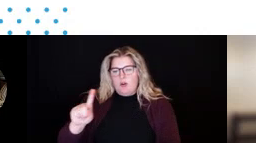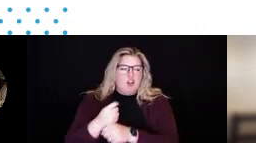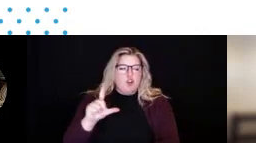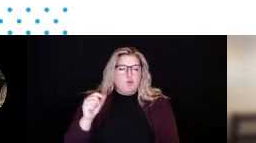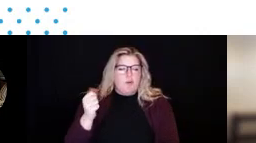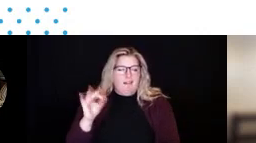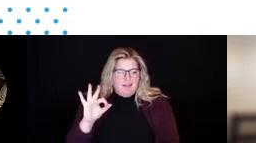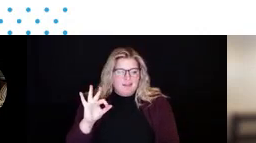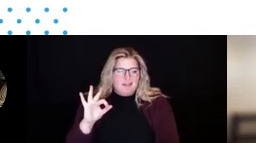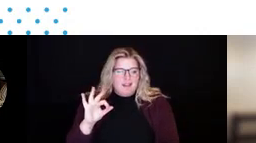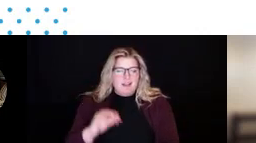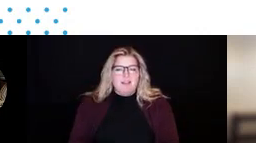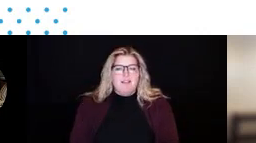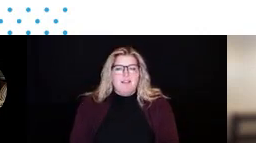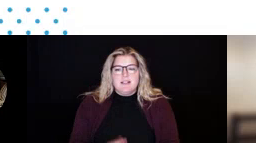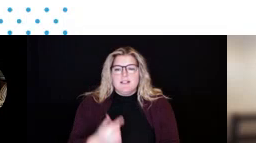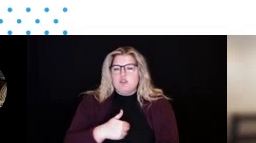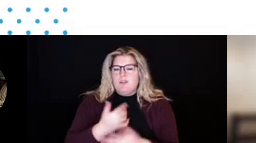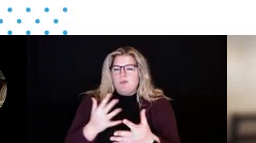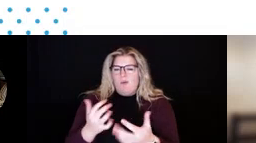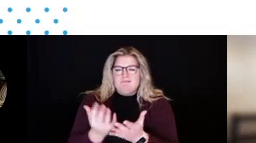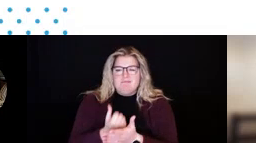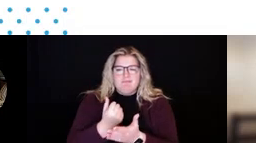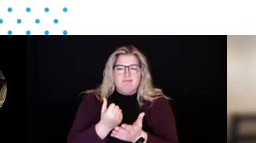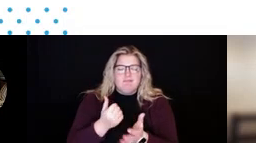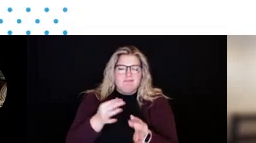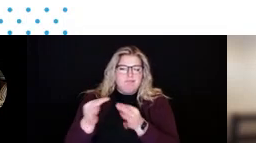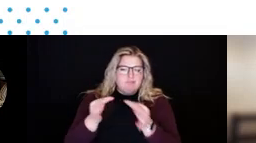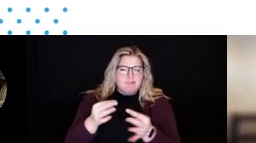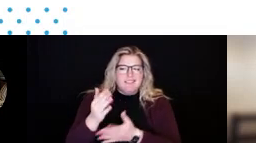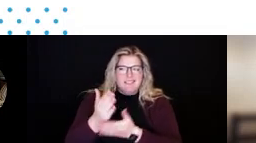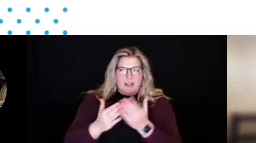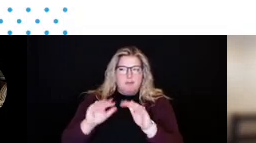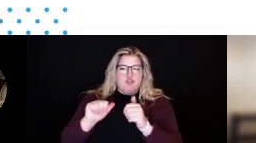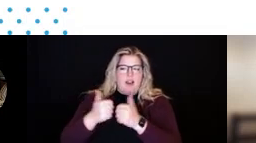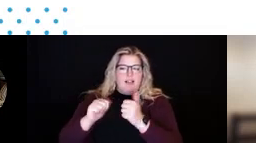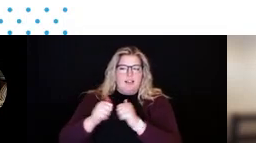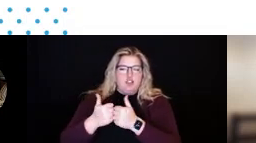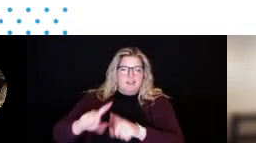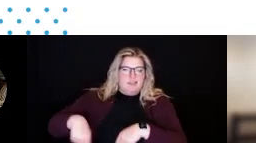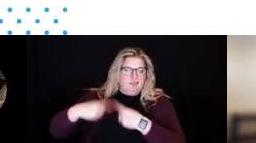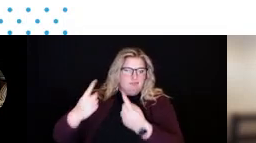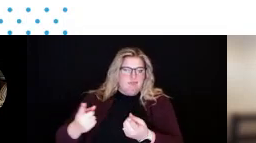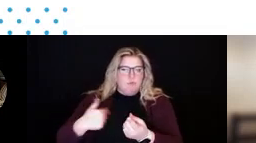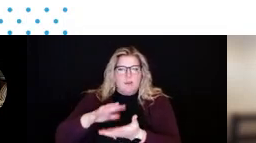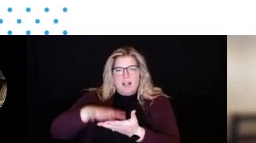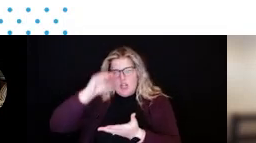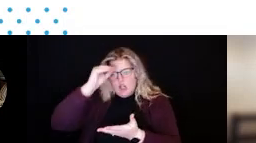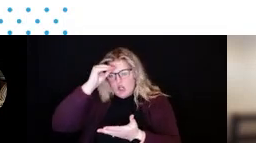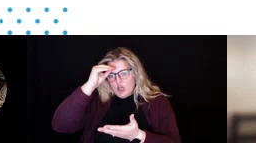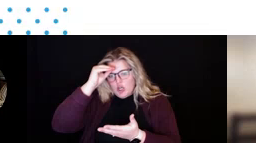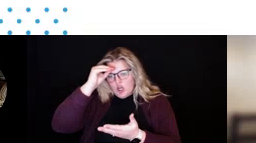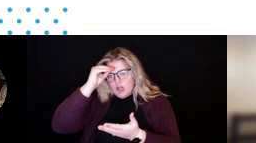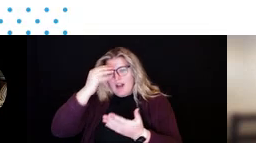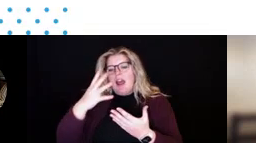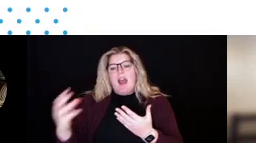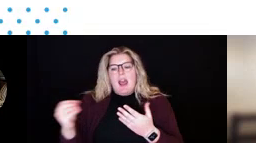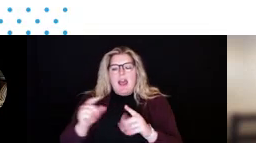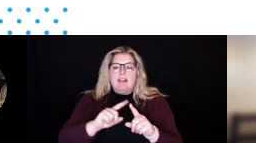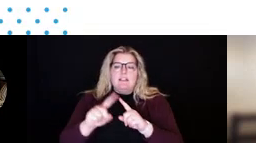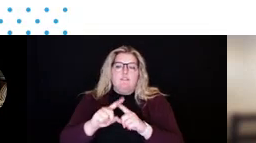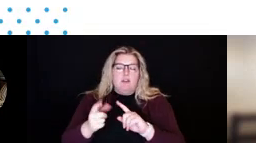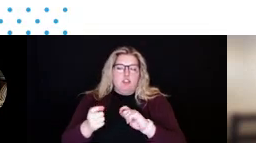So we wanted to talk to you today a little bit about the challenges that we encountered, the lessons that we learned, and the changes that we